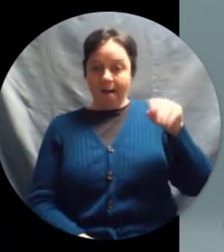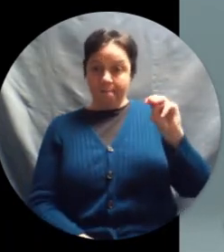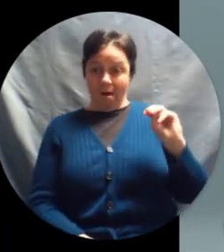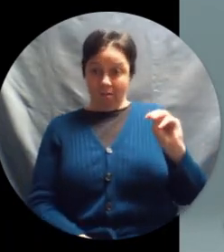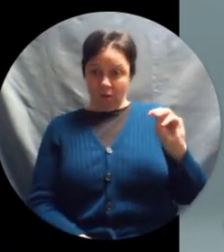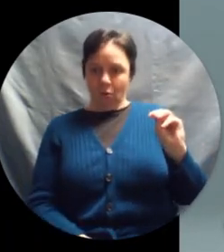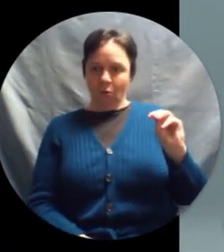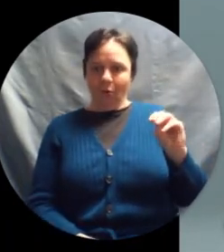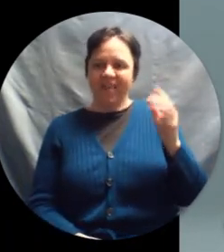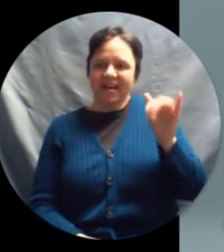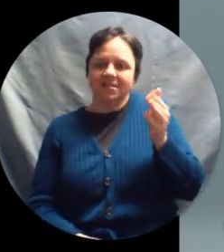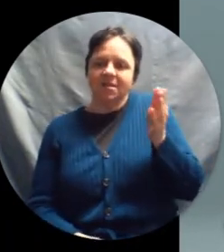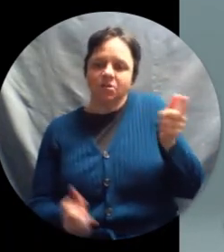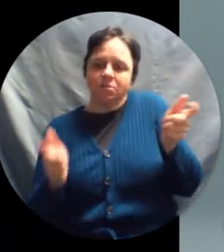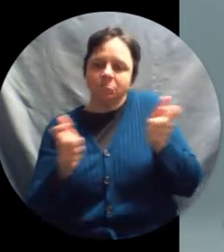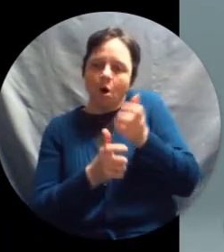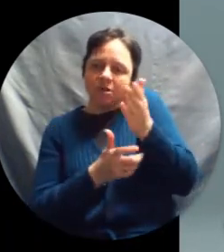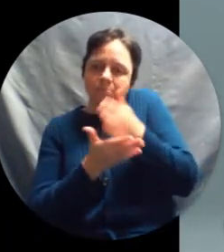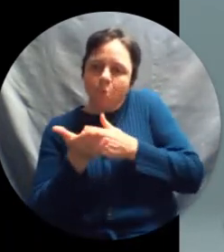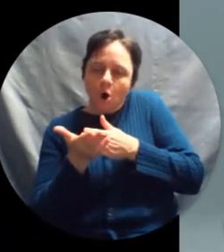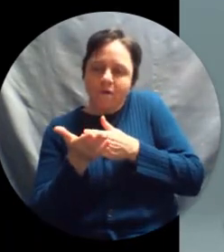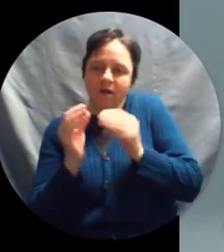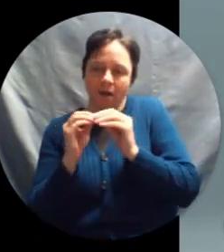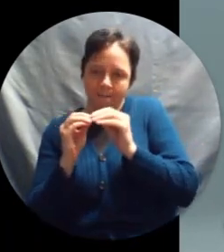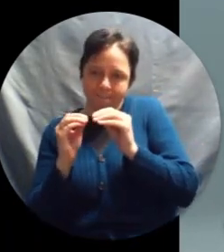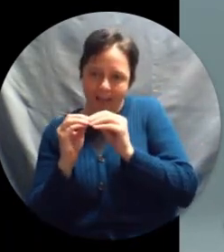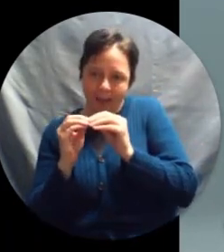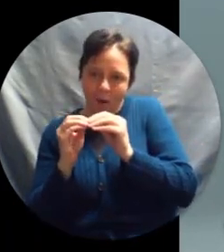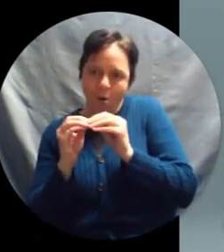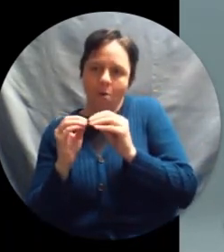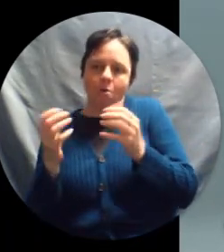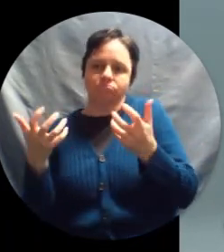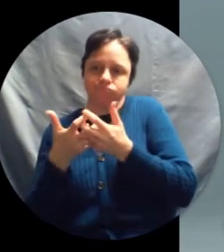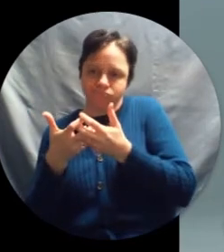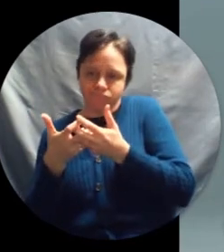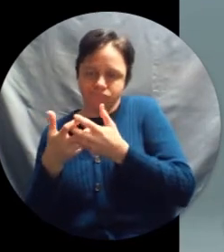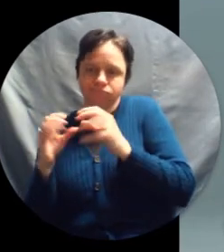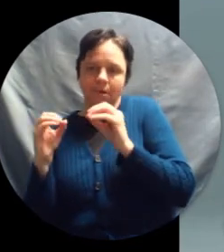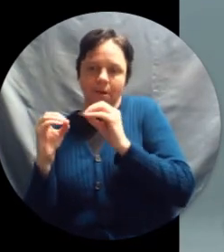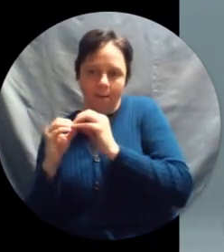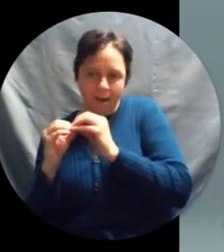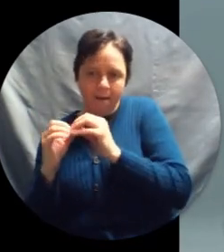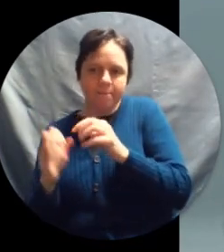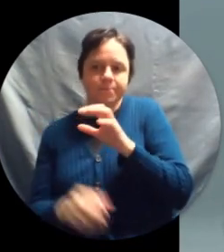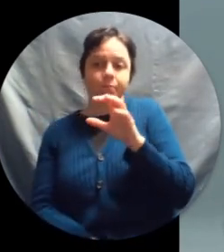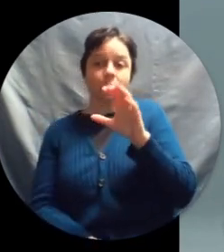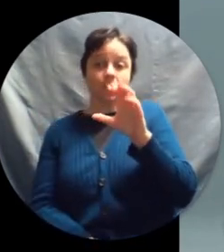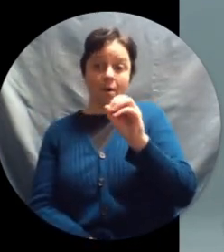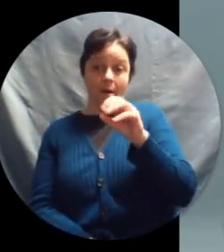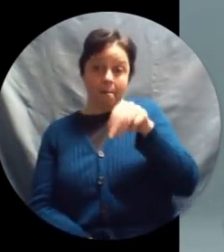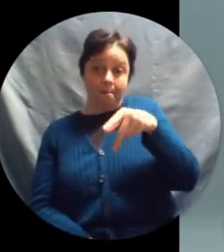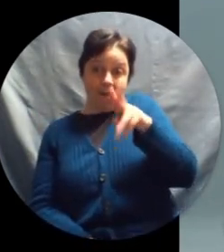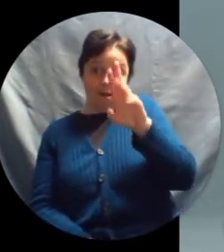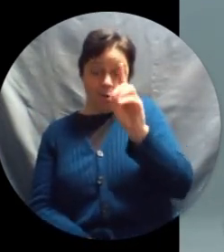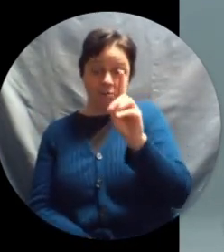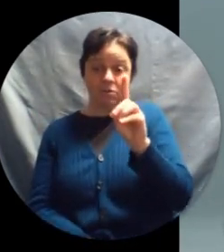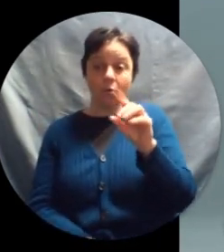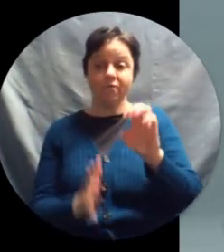compound. What's the difference between the molecule and a compound is a molecule can be, for example,